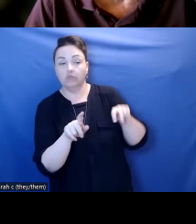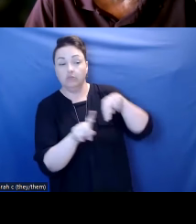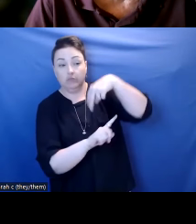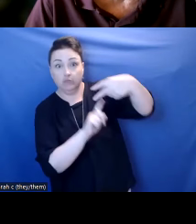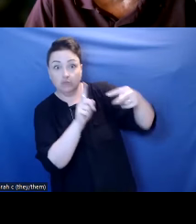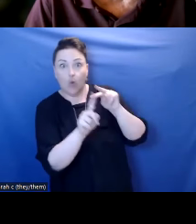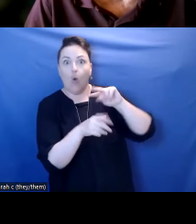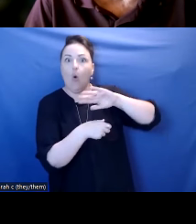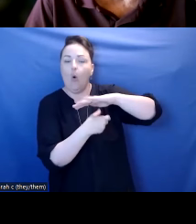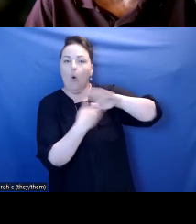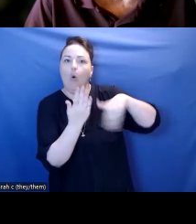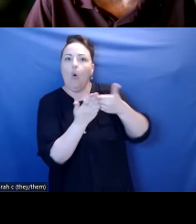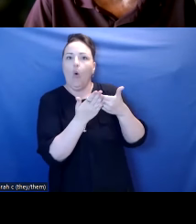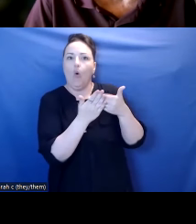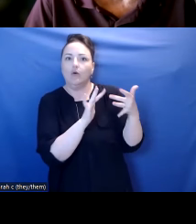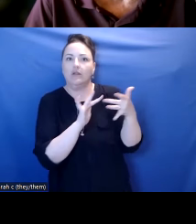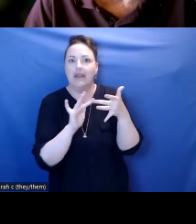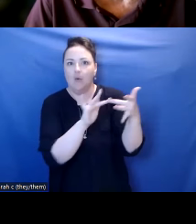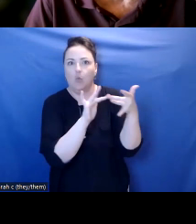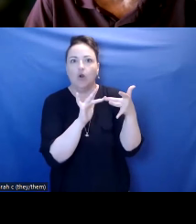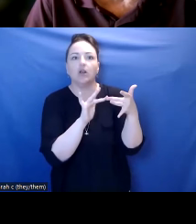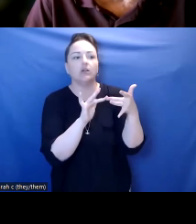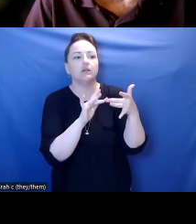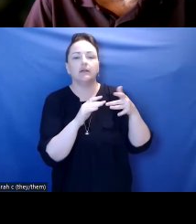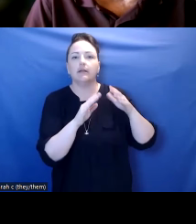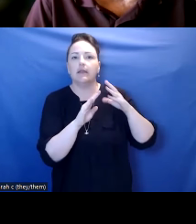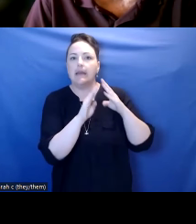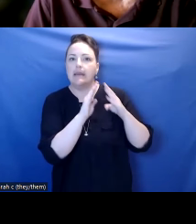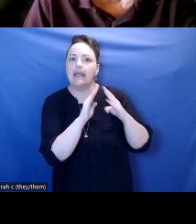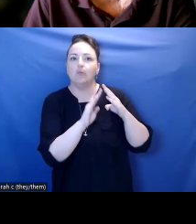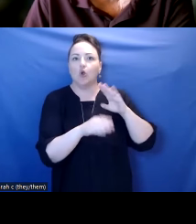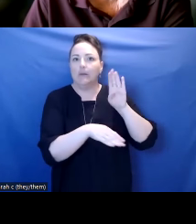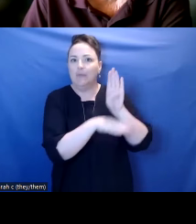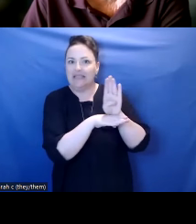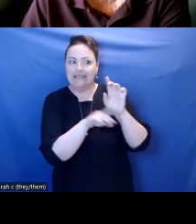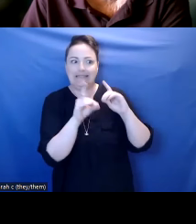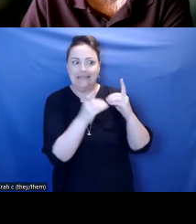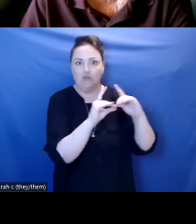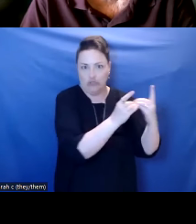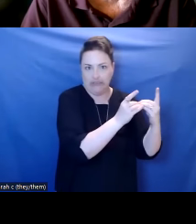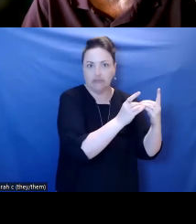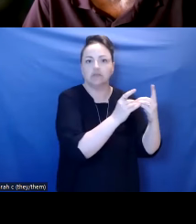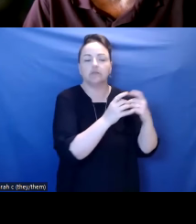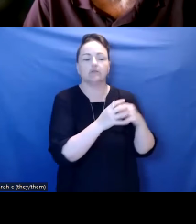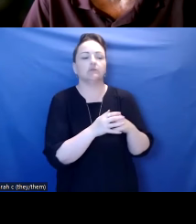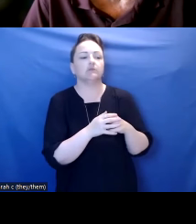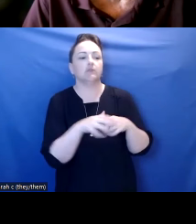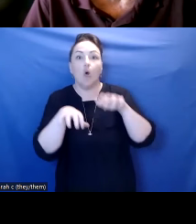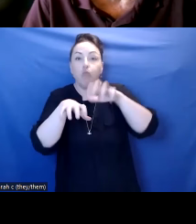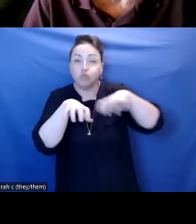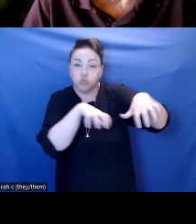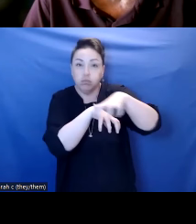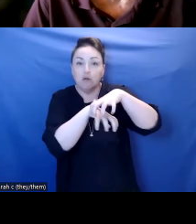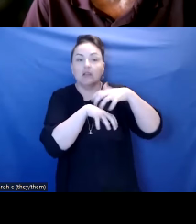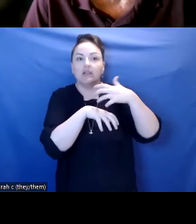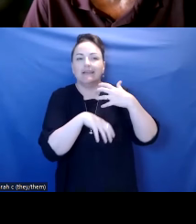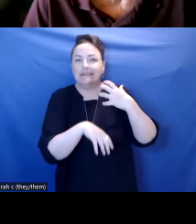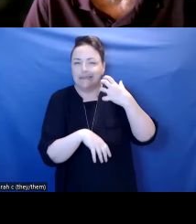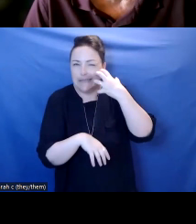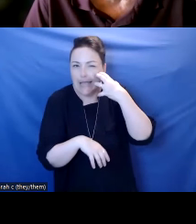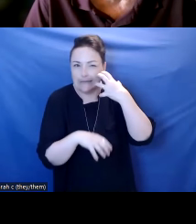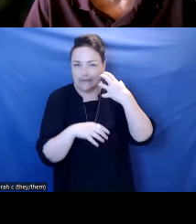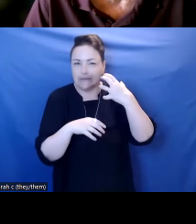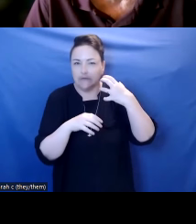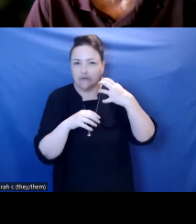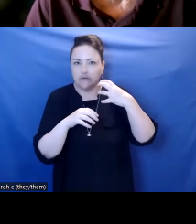neighborhood centers or neighborhood business districts that have to be dense concentrations of destinations because we're